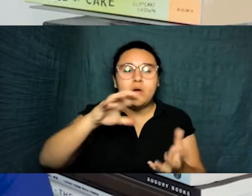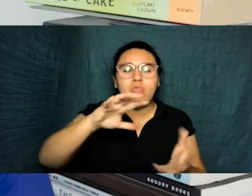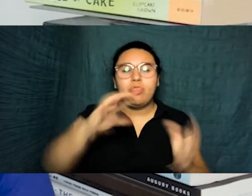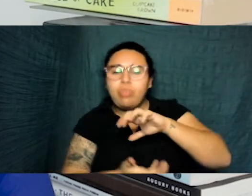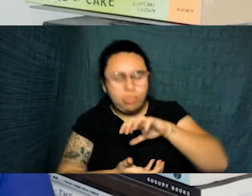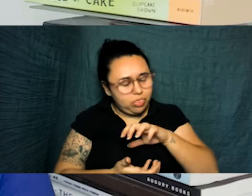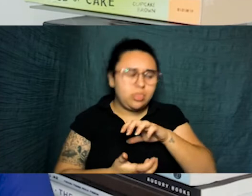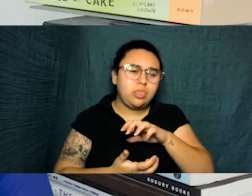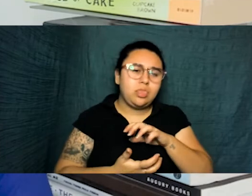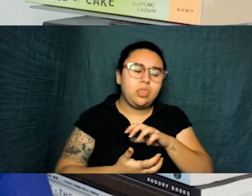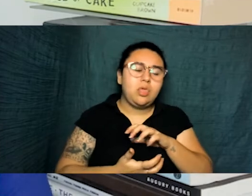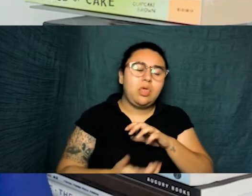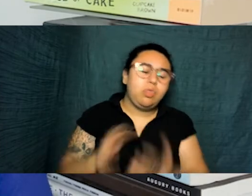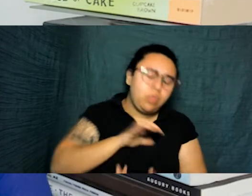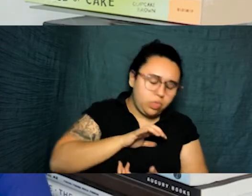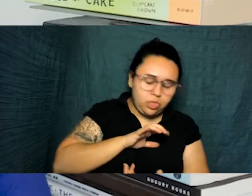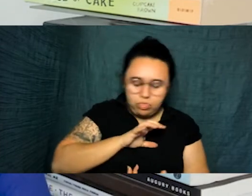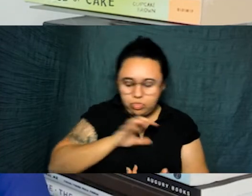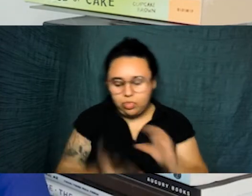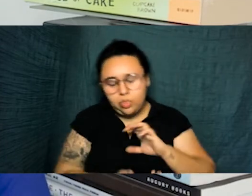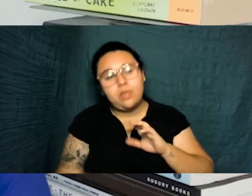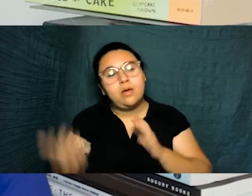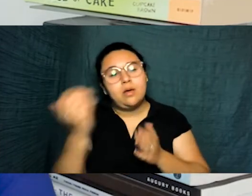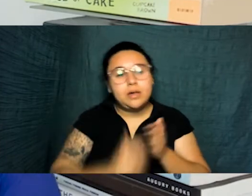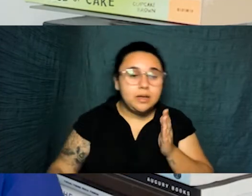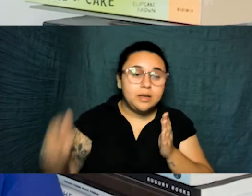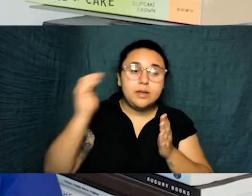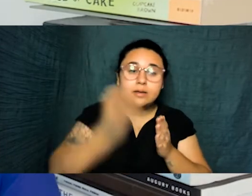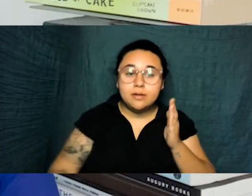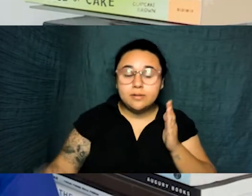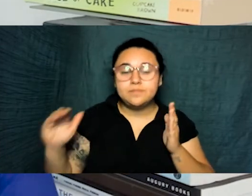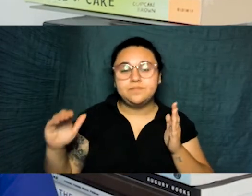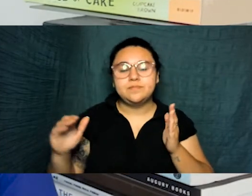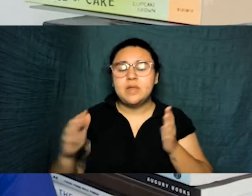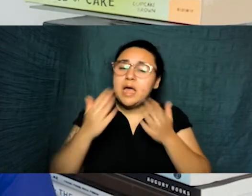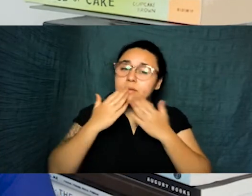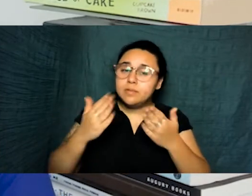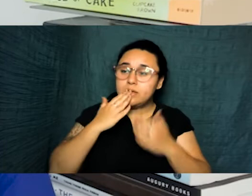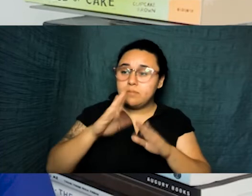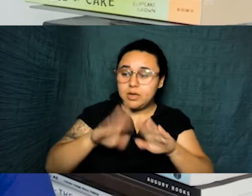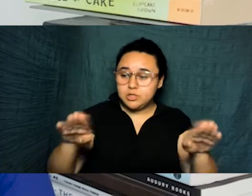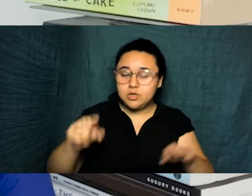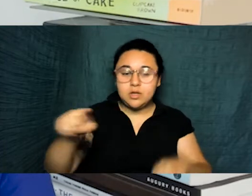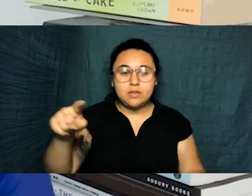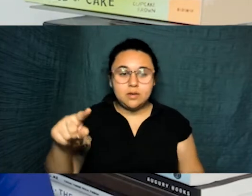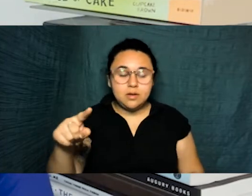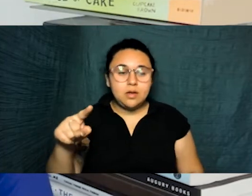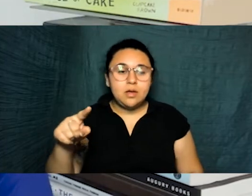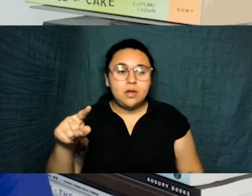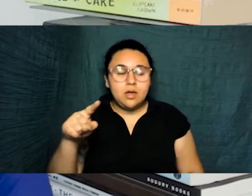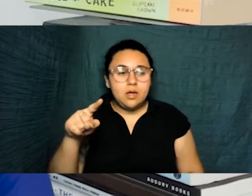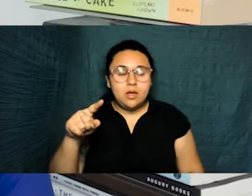down over and over again. I'm grateful for my children's eyes throughout it